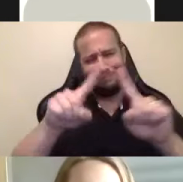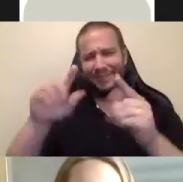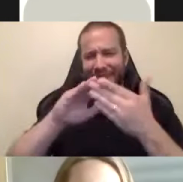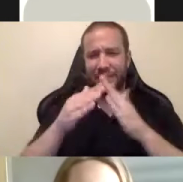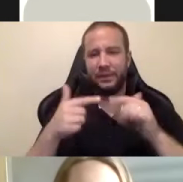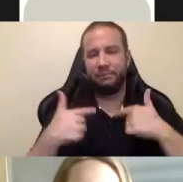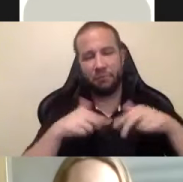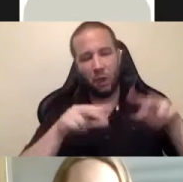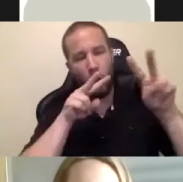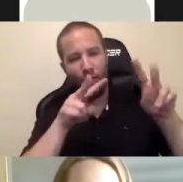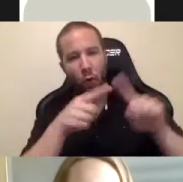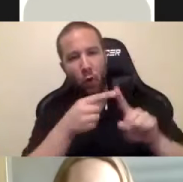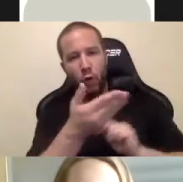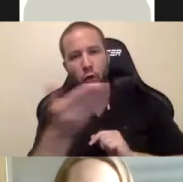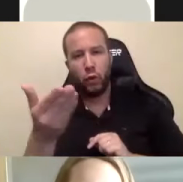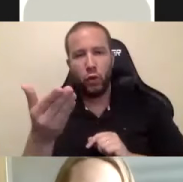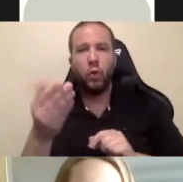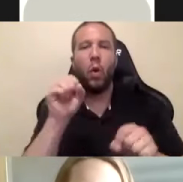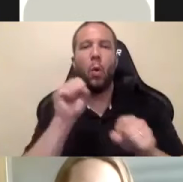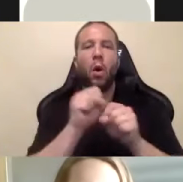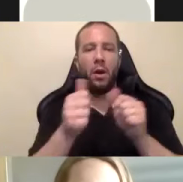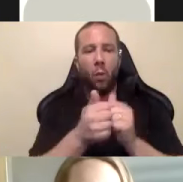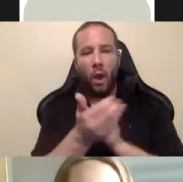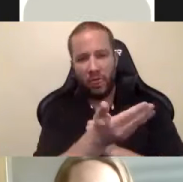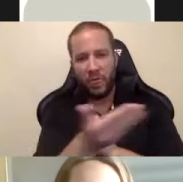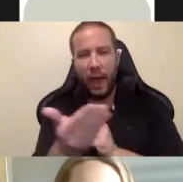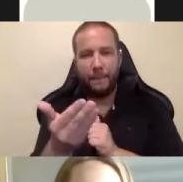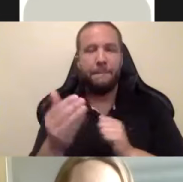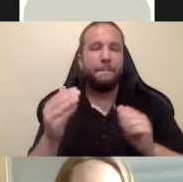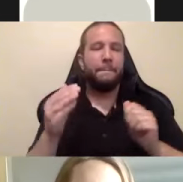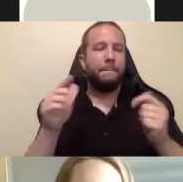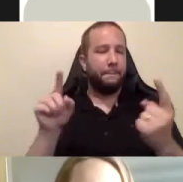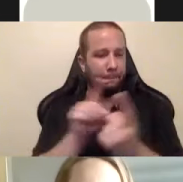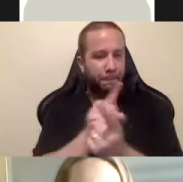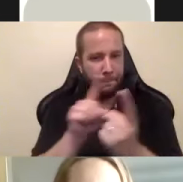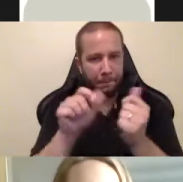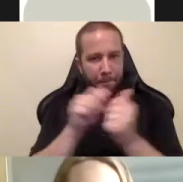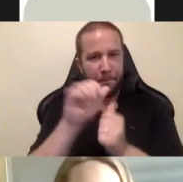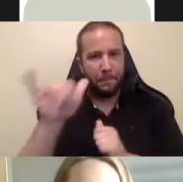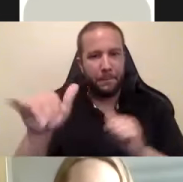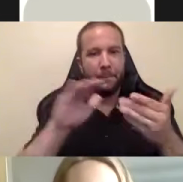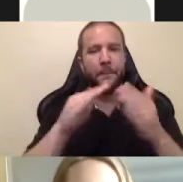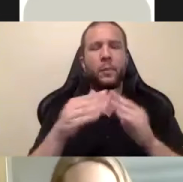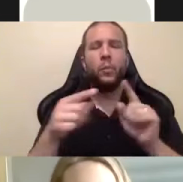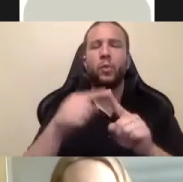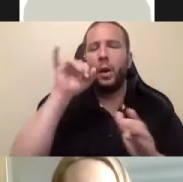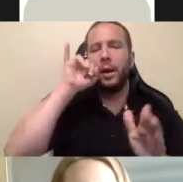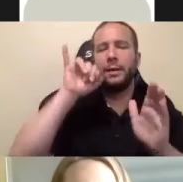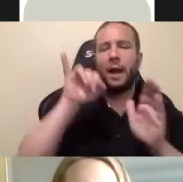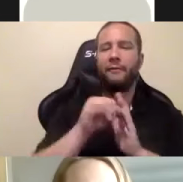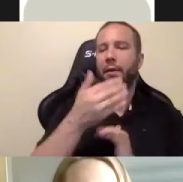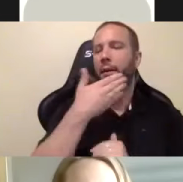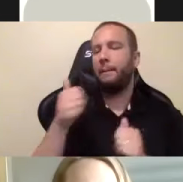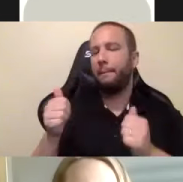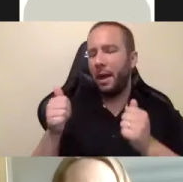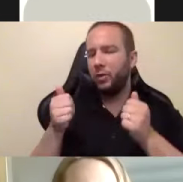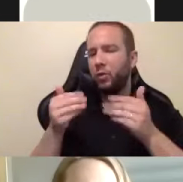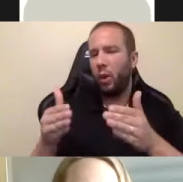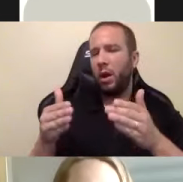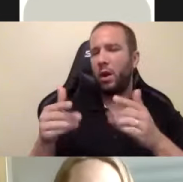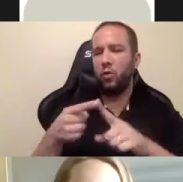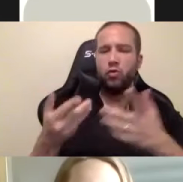forward to working with them and working with all of the residents of those cities to identify the best solutions to make